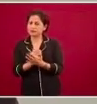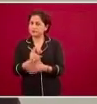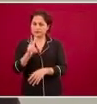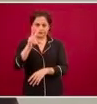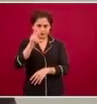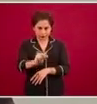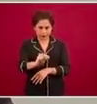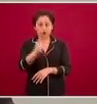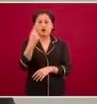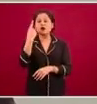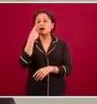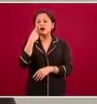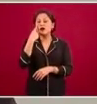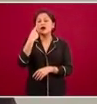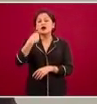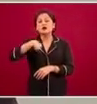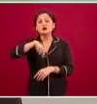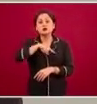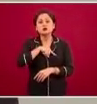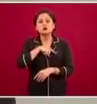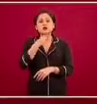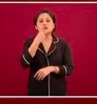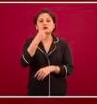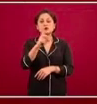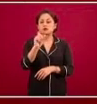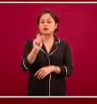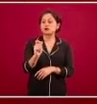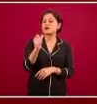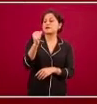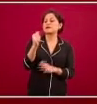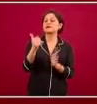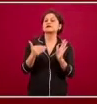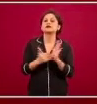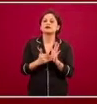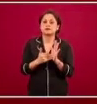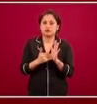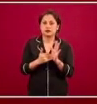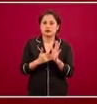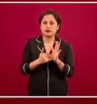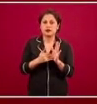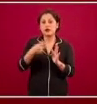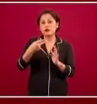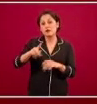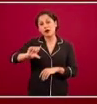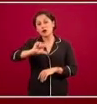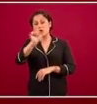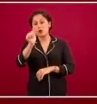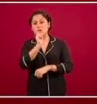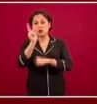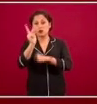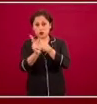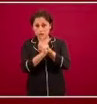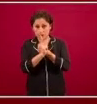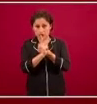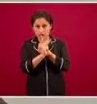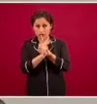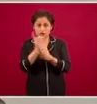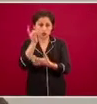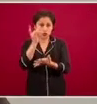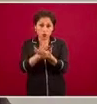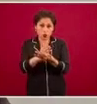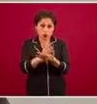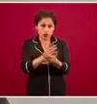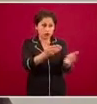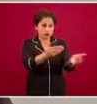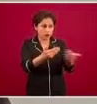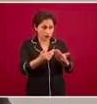way bigger number of cases than other Latin American countries. No, that is incorrect. We are